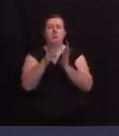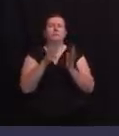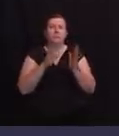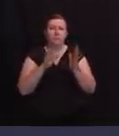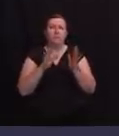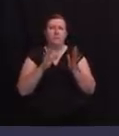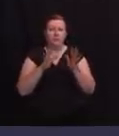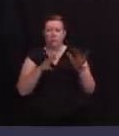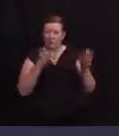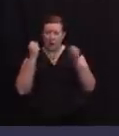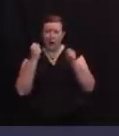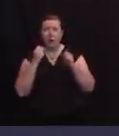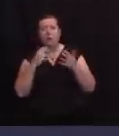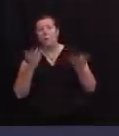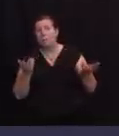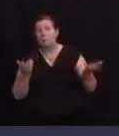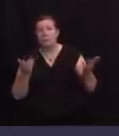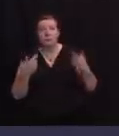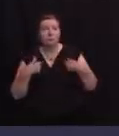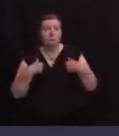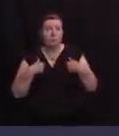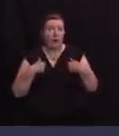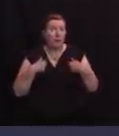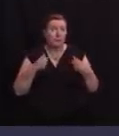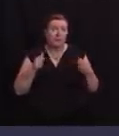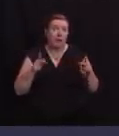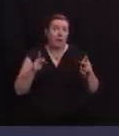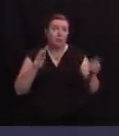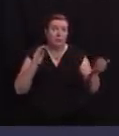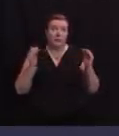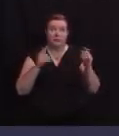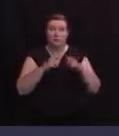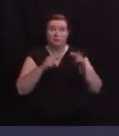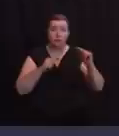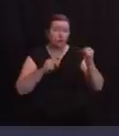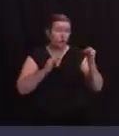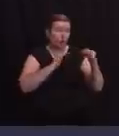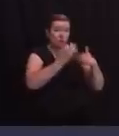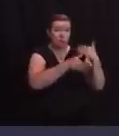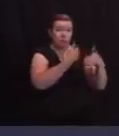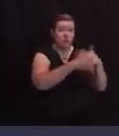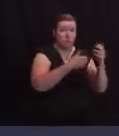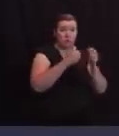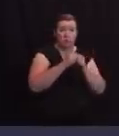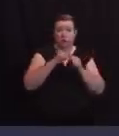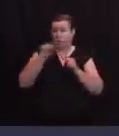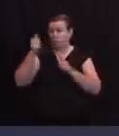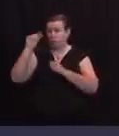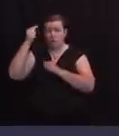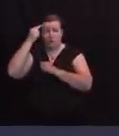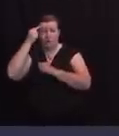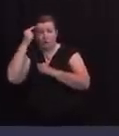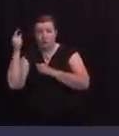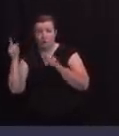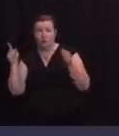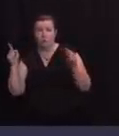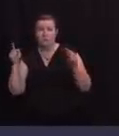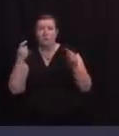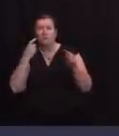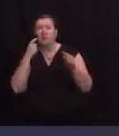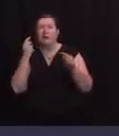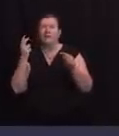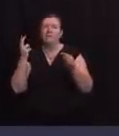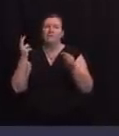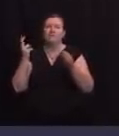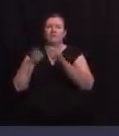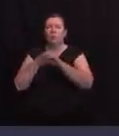this before, I get the chance to compare New Jersey's process with other governors. I was just on a Democratic Governors Association call